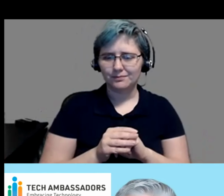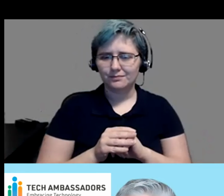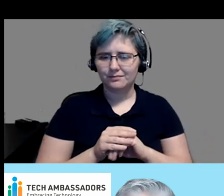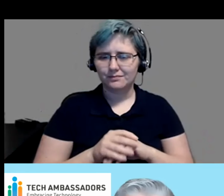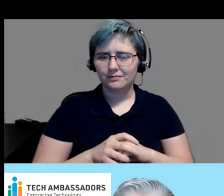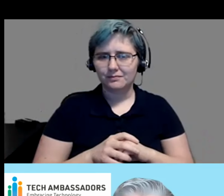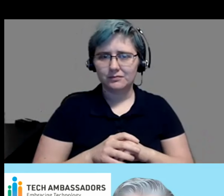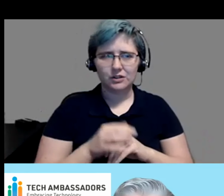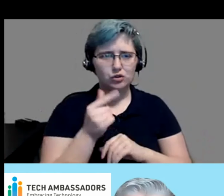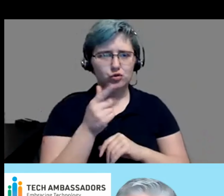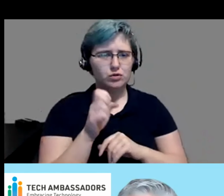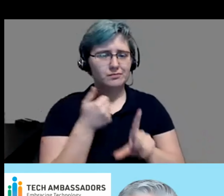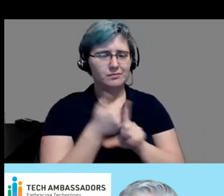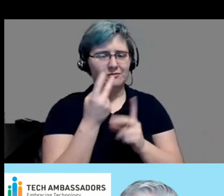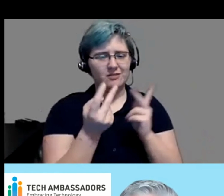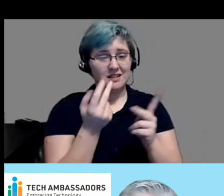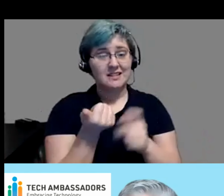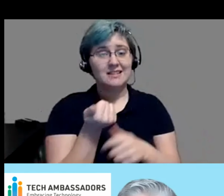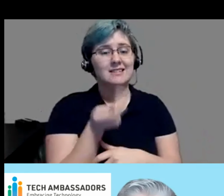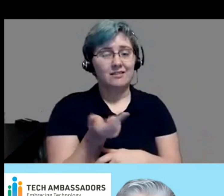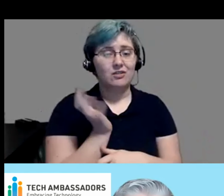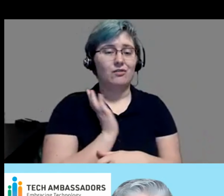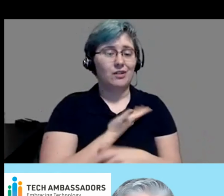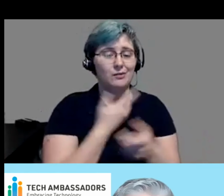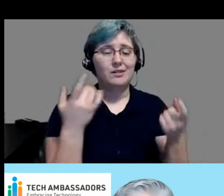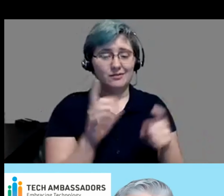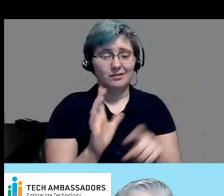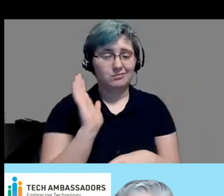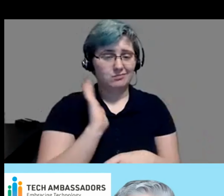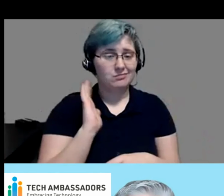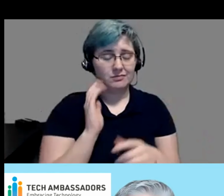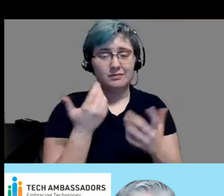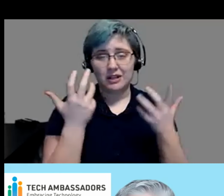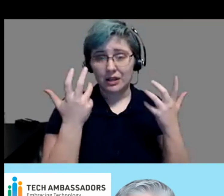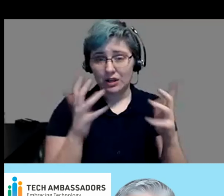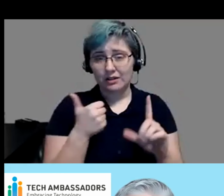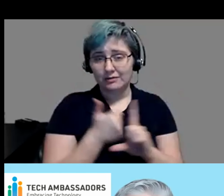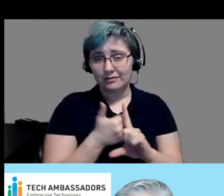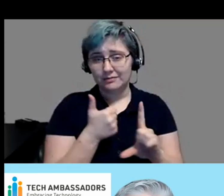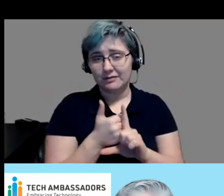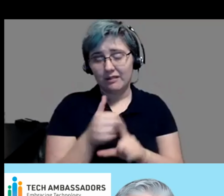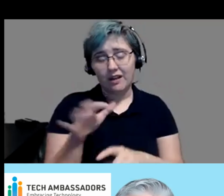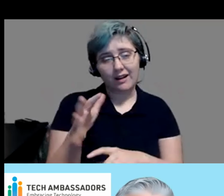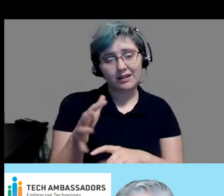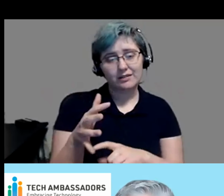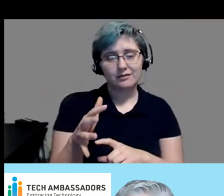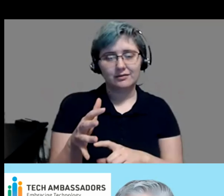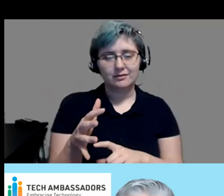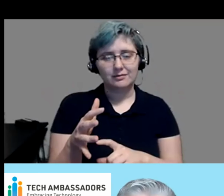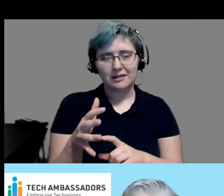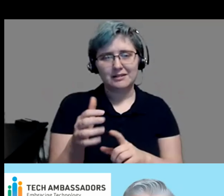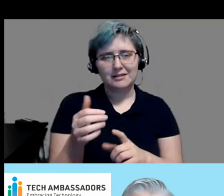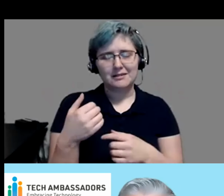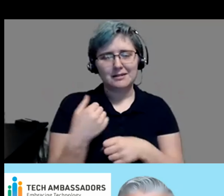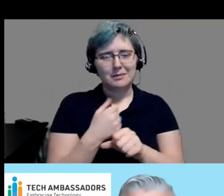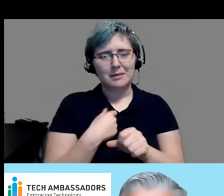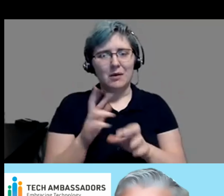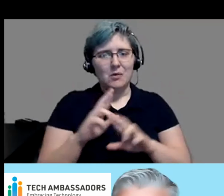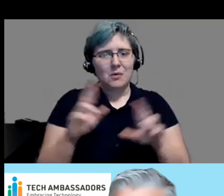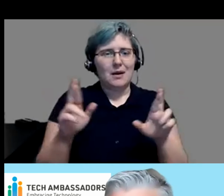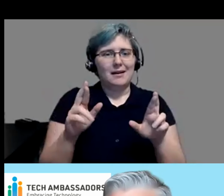George has visited us on several of our events, and he already kind of prepped me for what he wants to